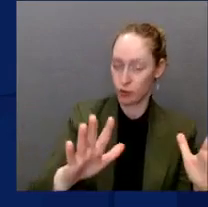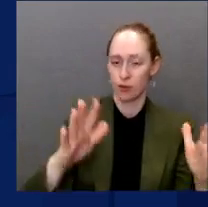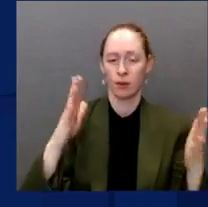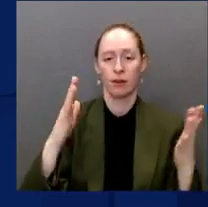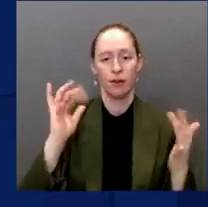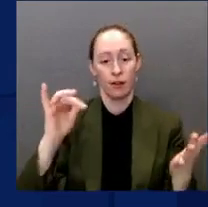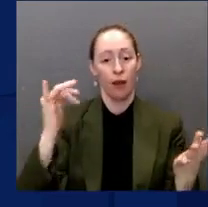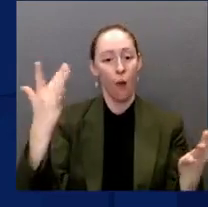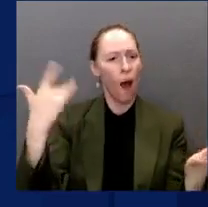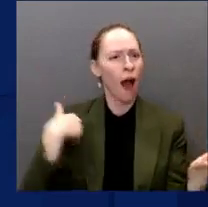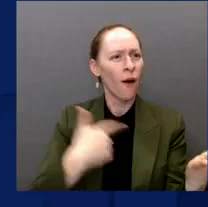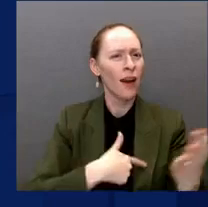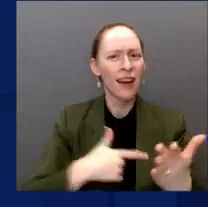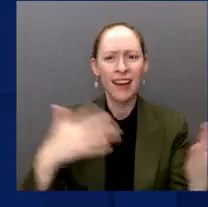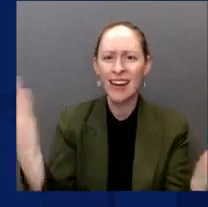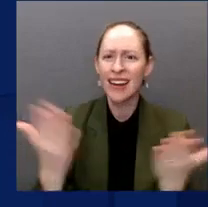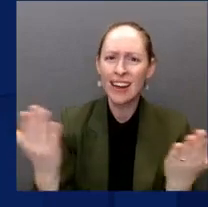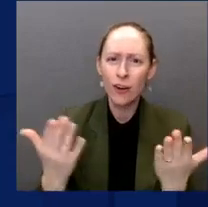leaving.